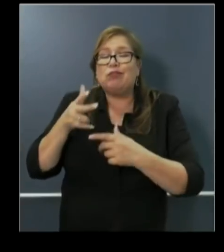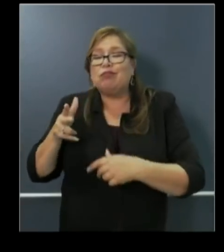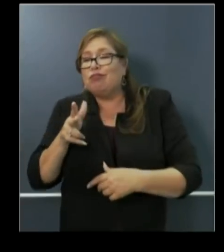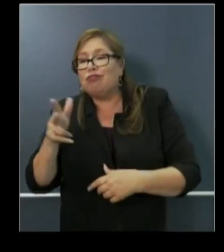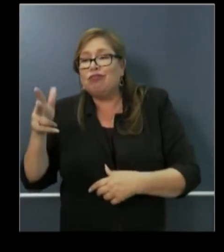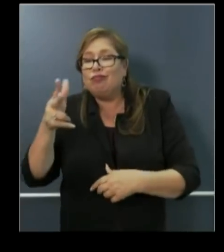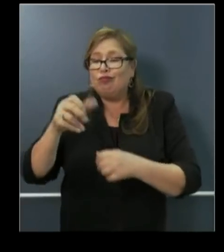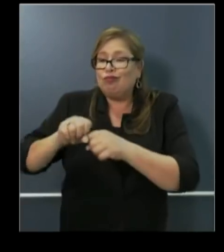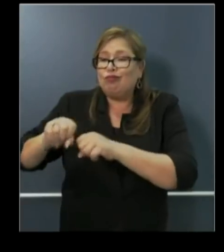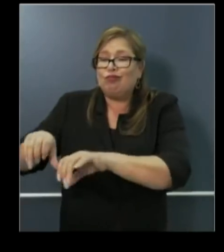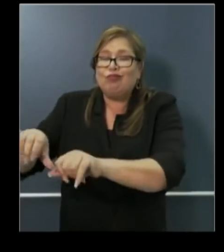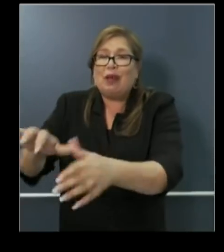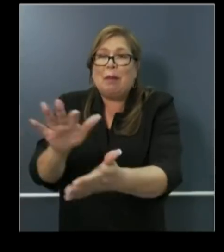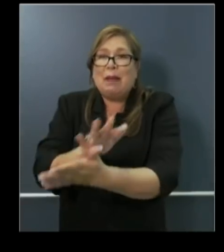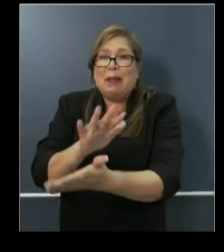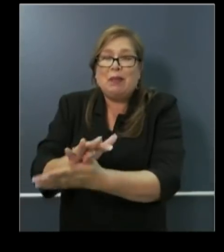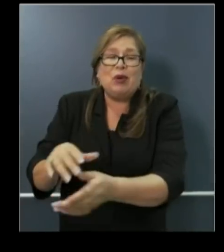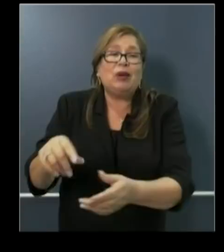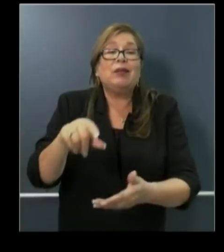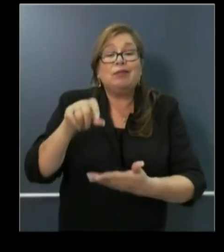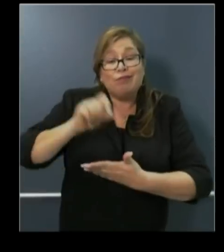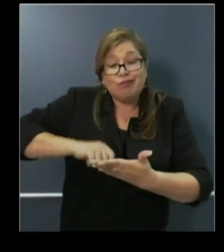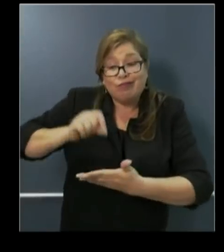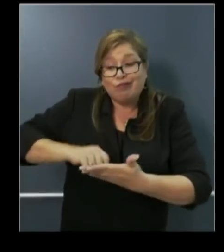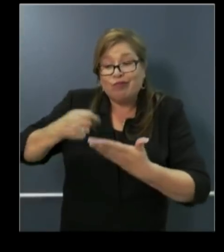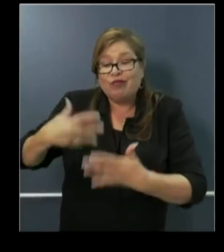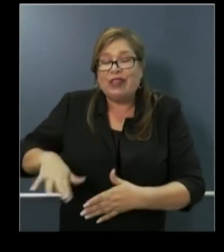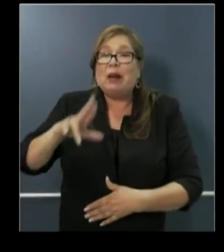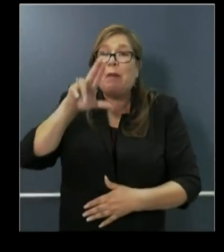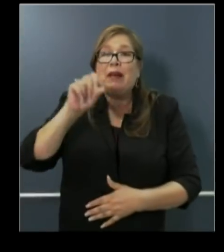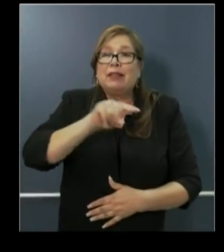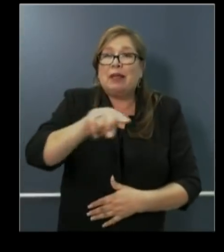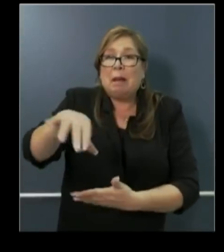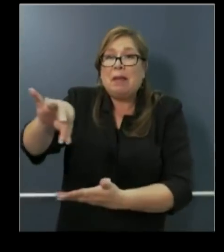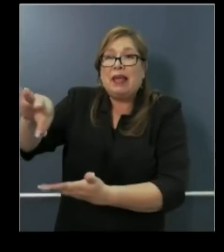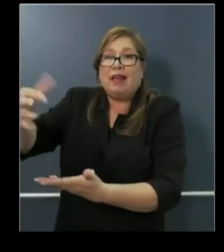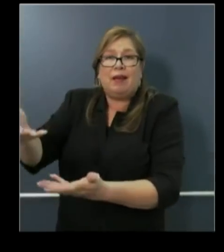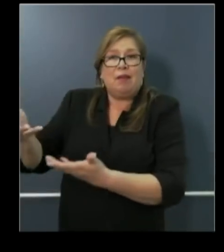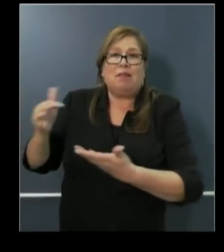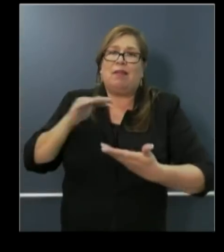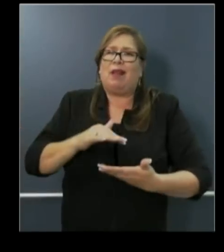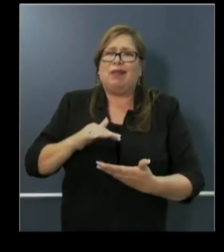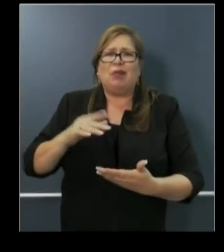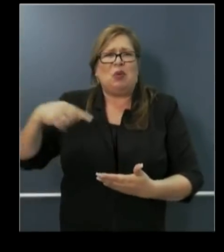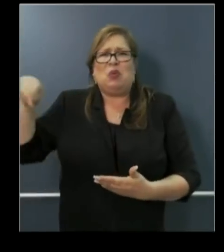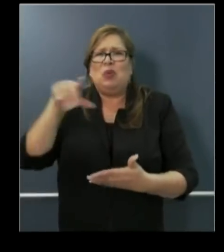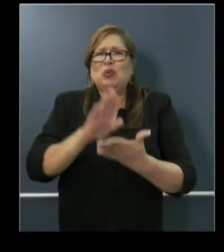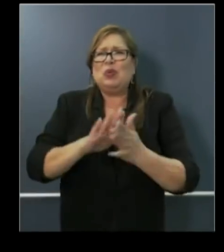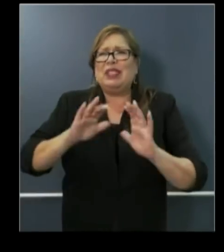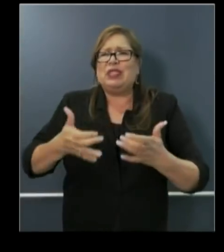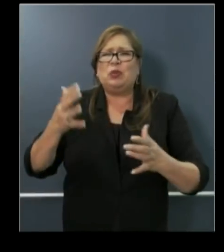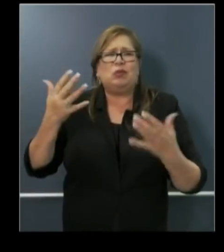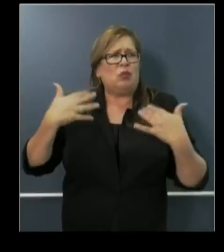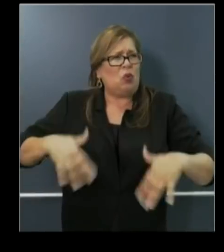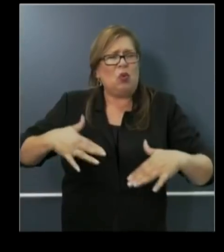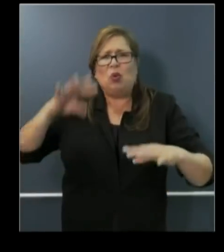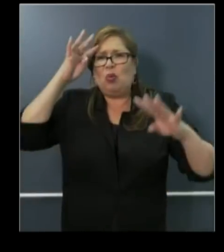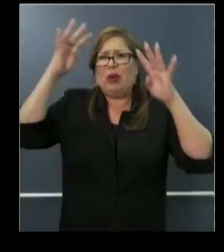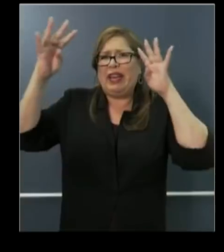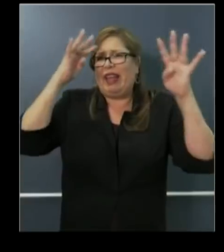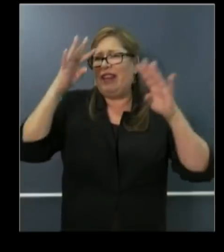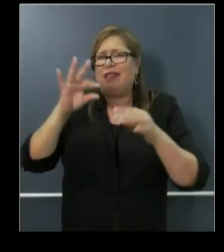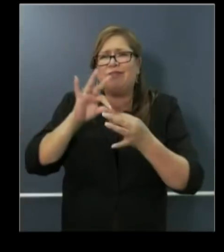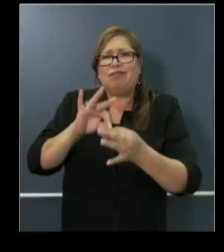extremely creative. AXA is collecting on its website, the California School Administrators